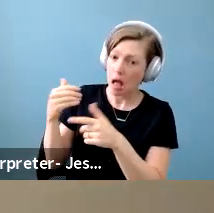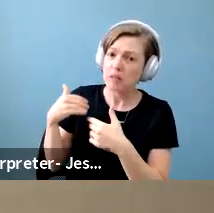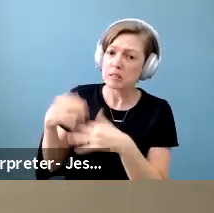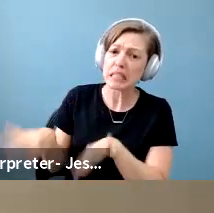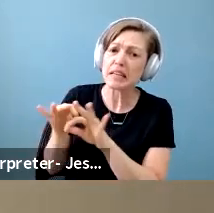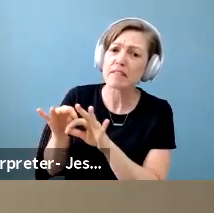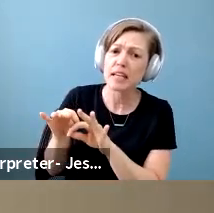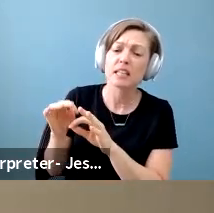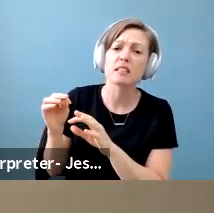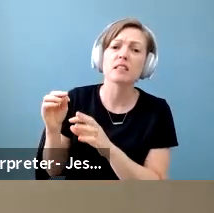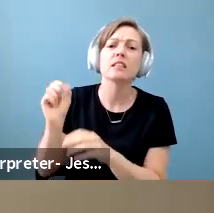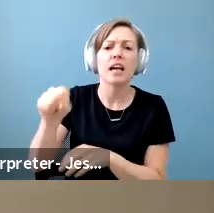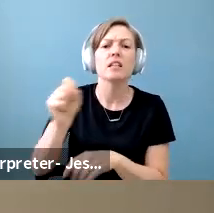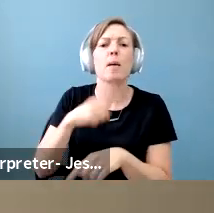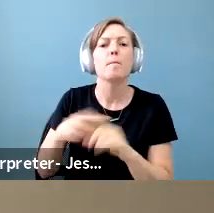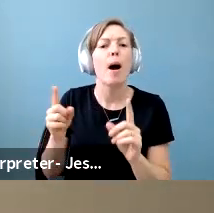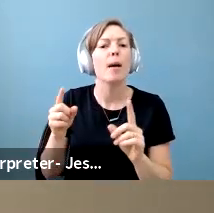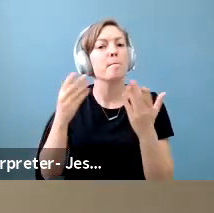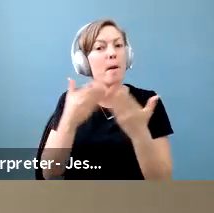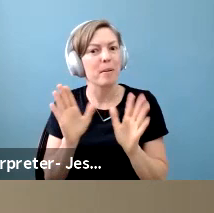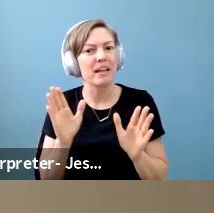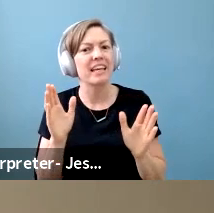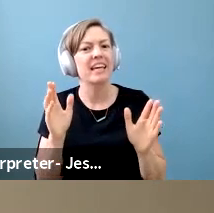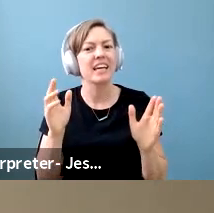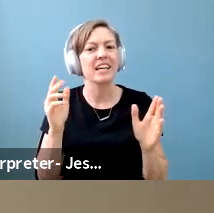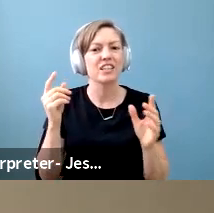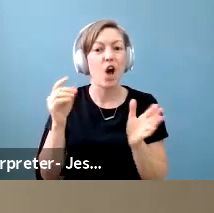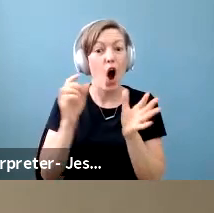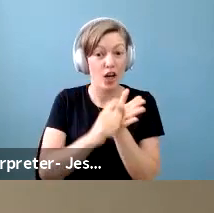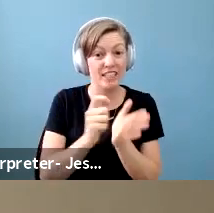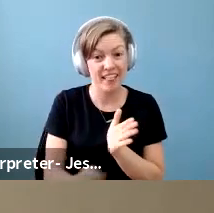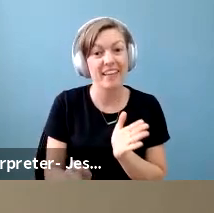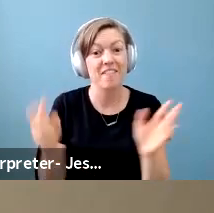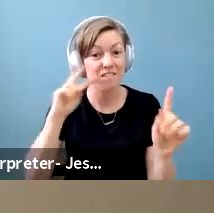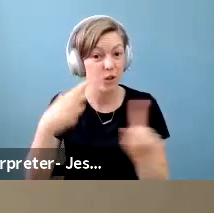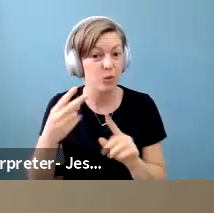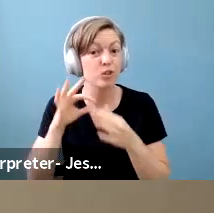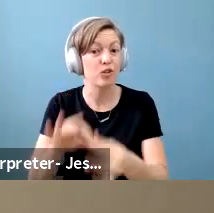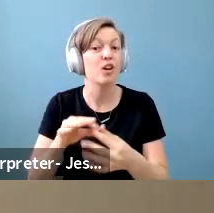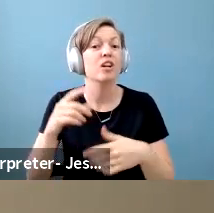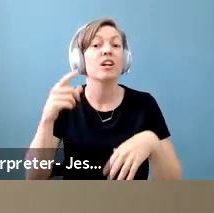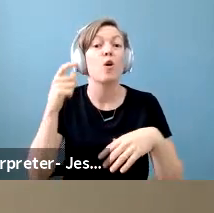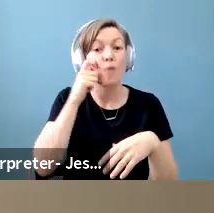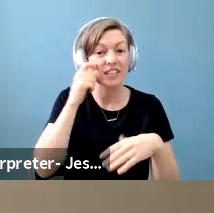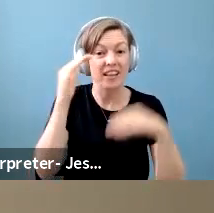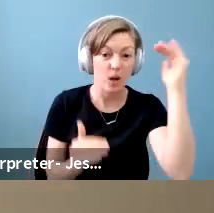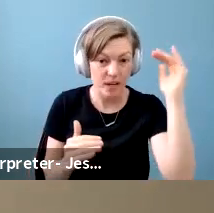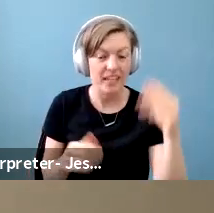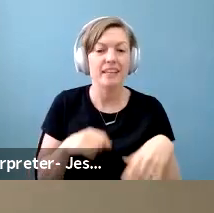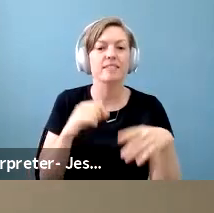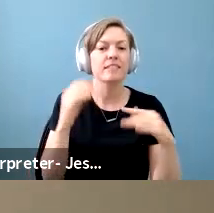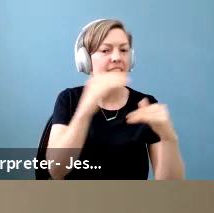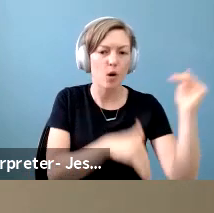quote, his publicly articulated views concerning racial inequality, even understood